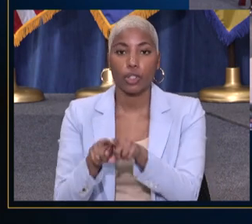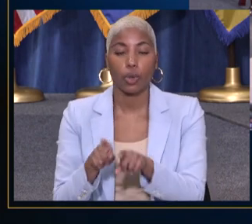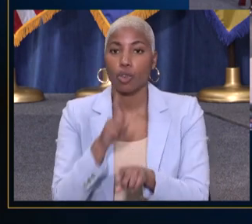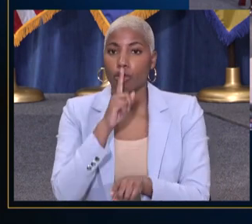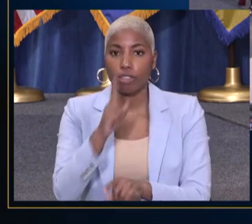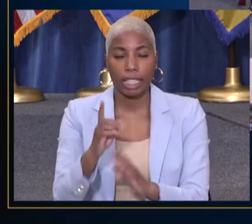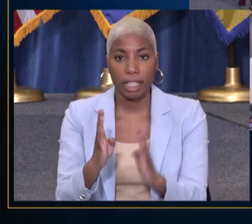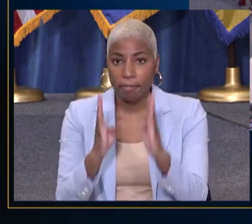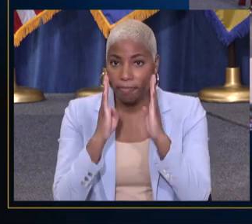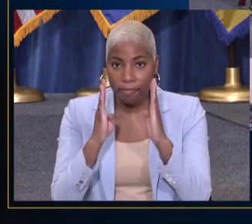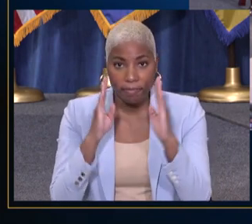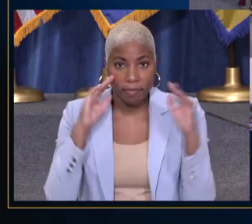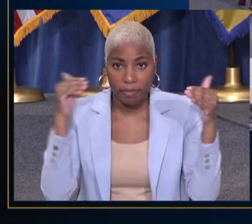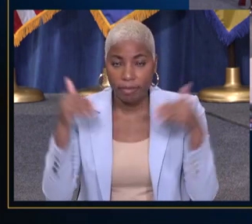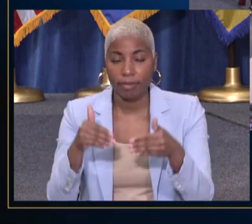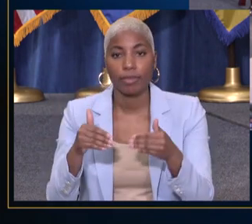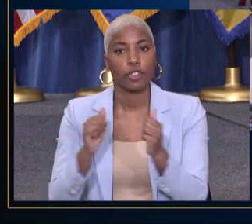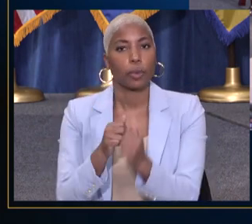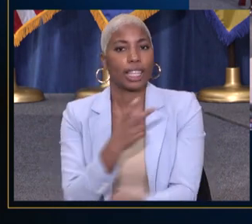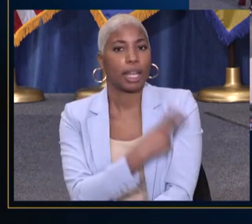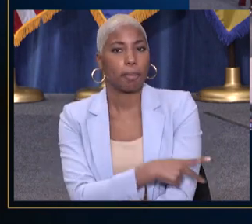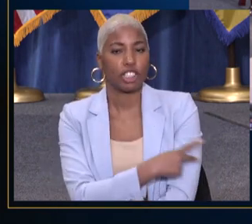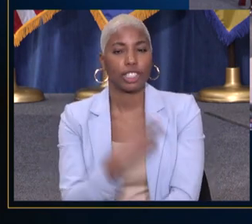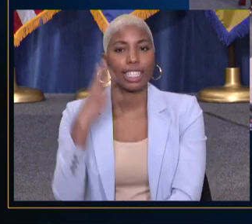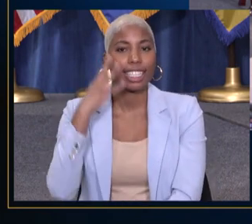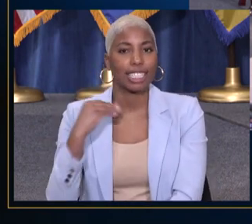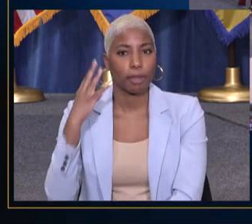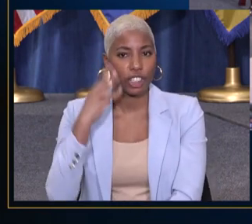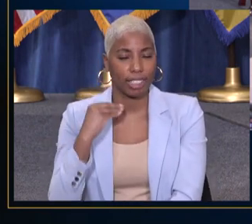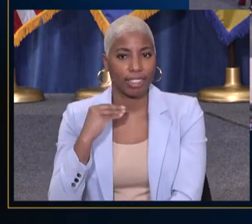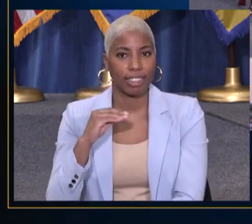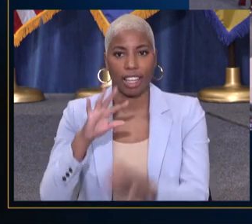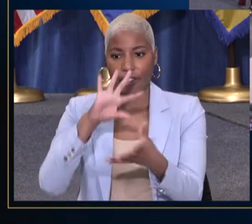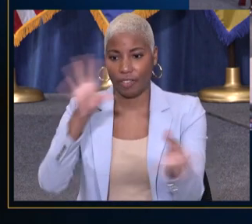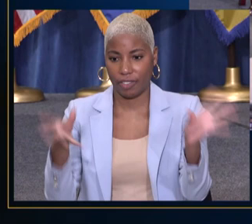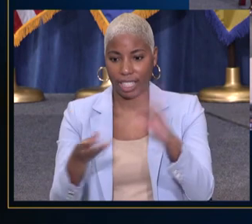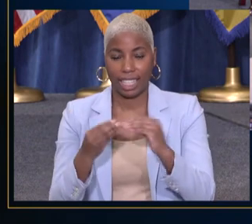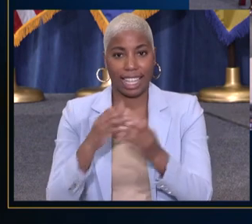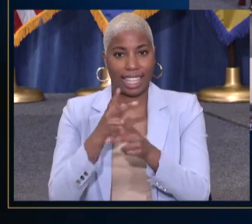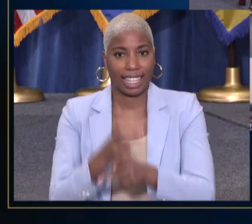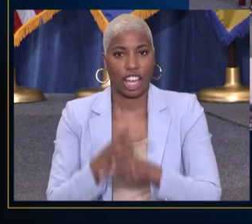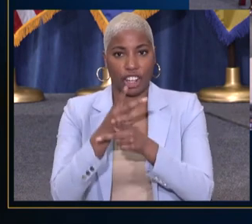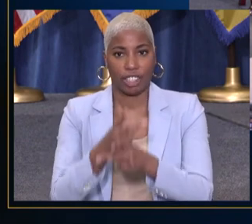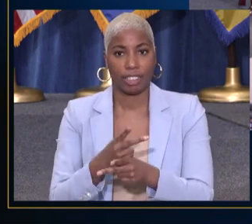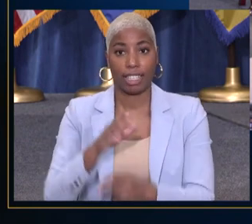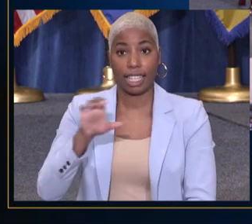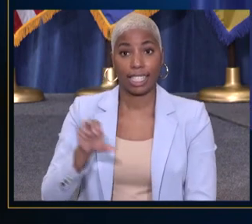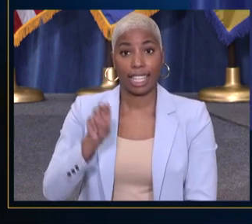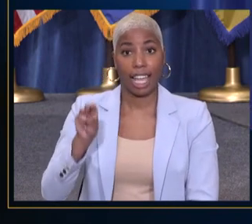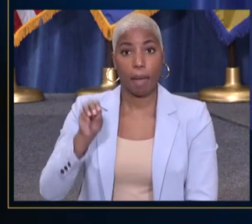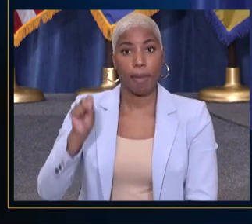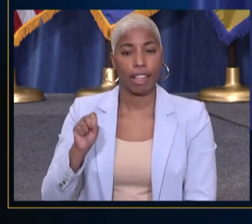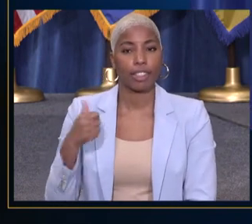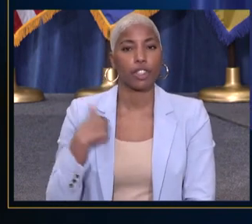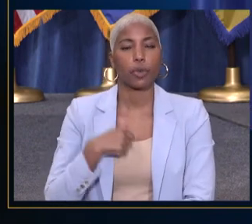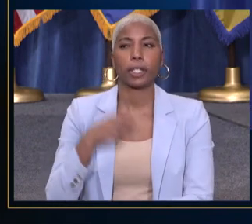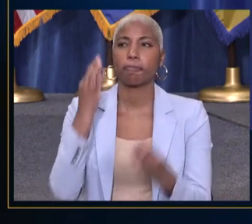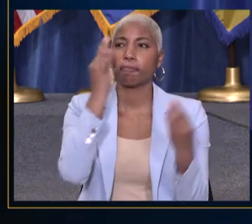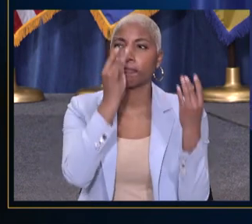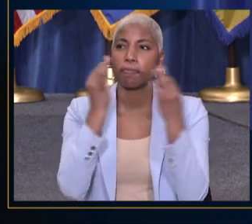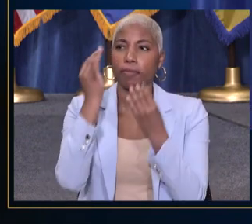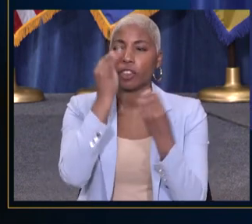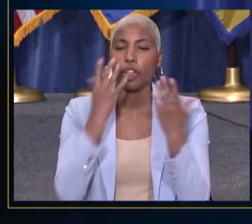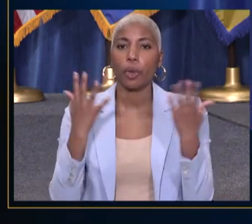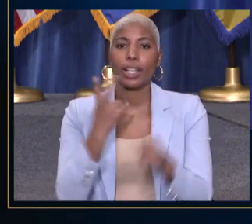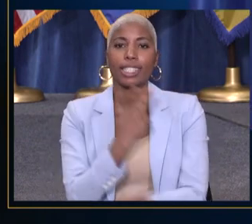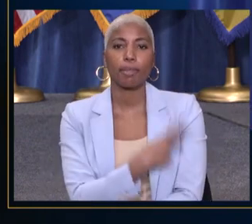attuned to this patient experience of care. Across CMS, we're thinking through what is our patient-reported